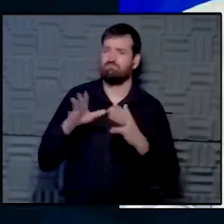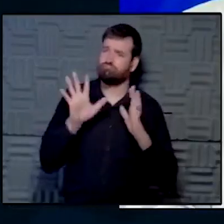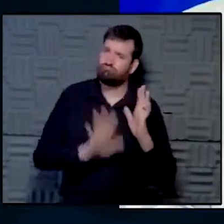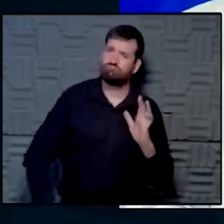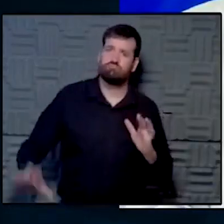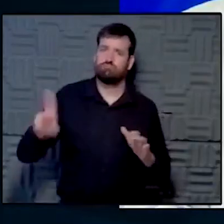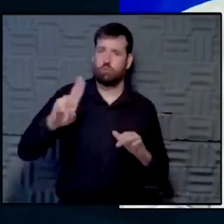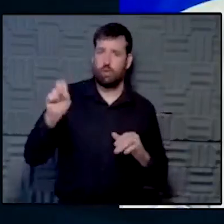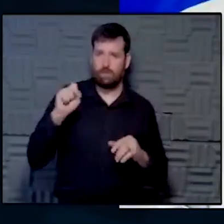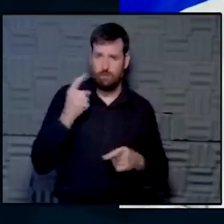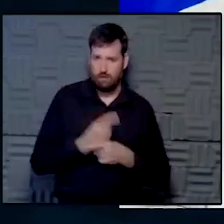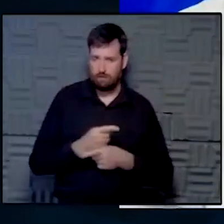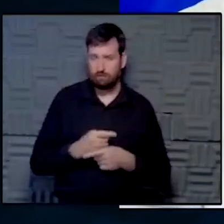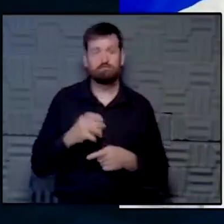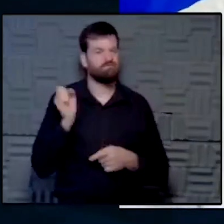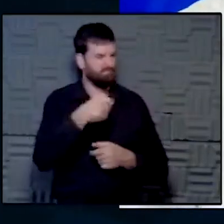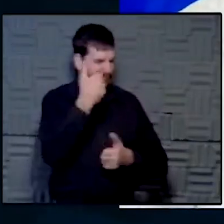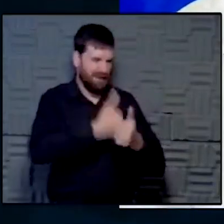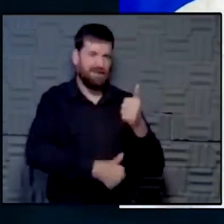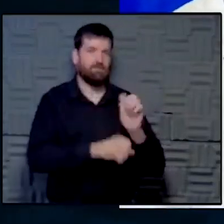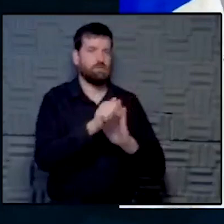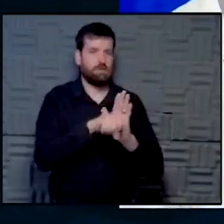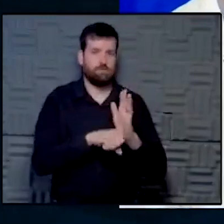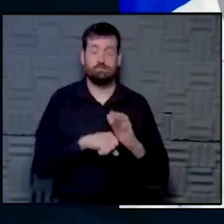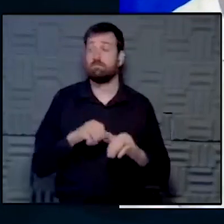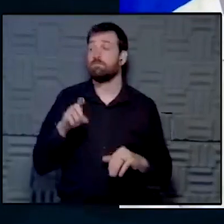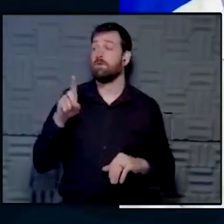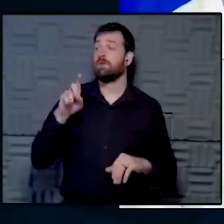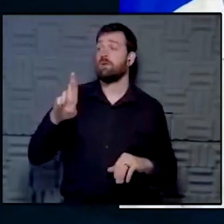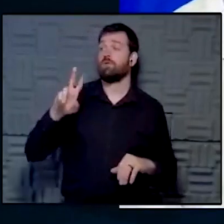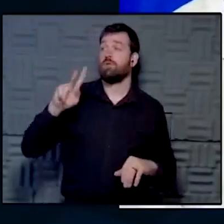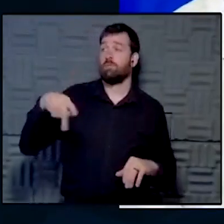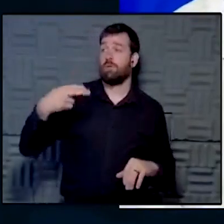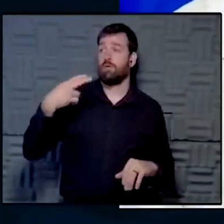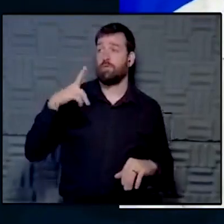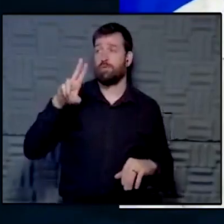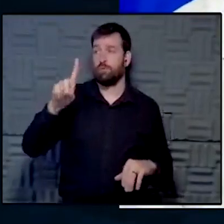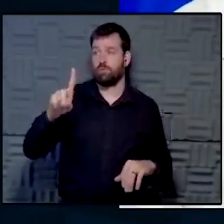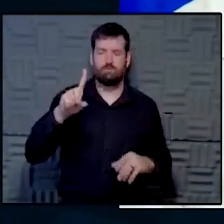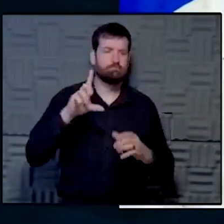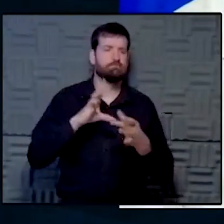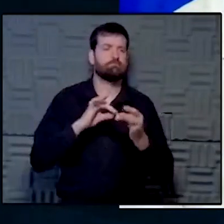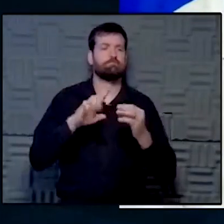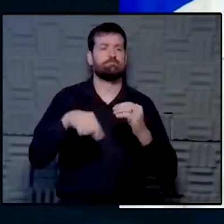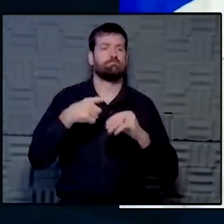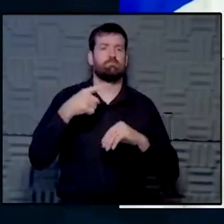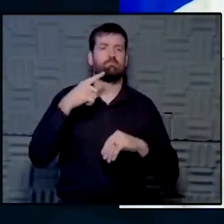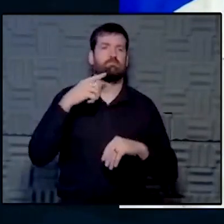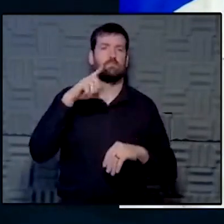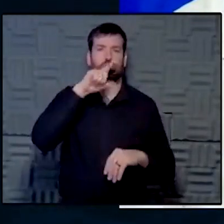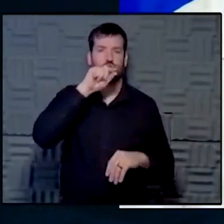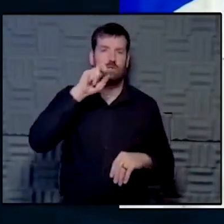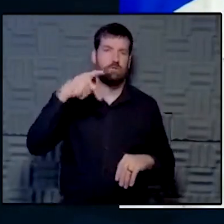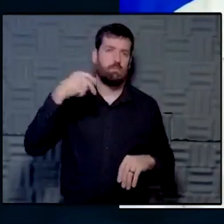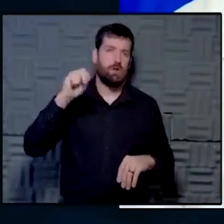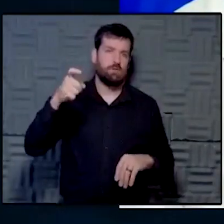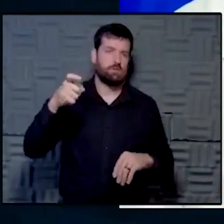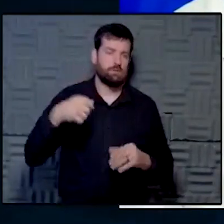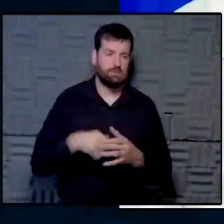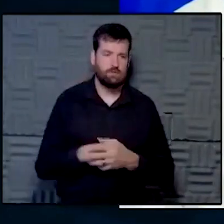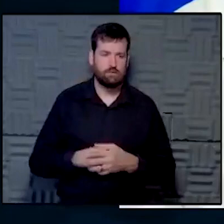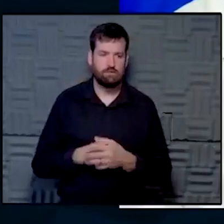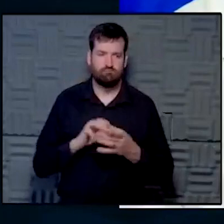it? Yeah, To the best of my state. knowledge. Yep. Dr. Pahud, what do you think about this question of chickenpox and